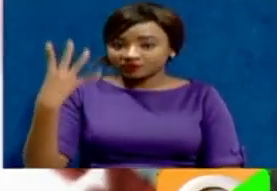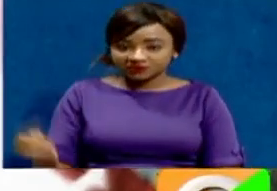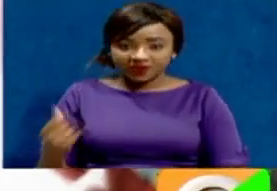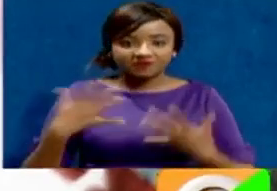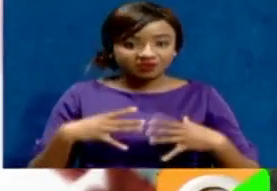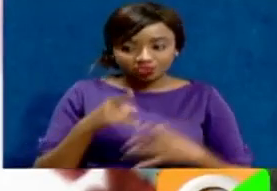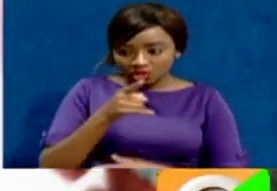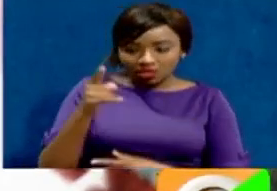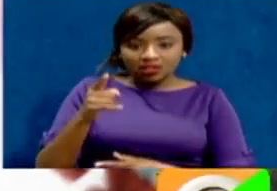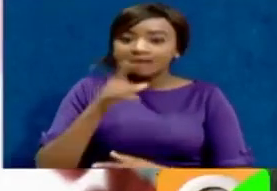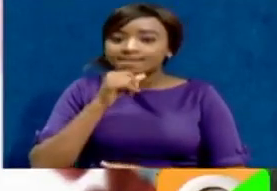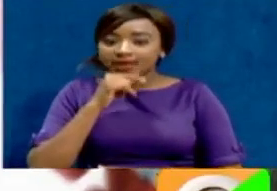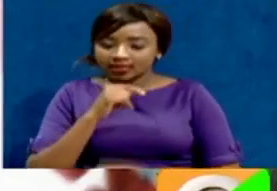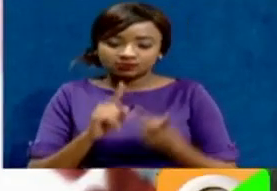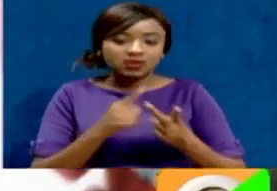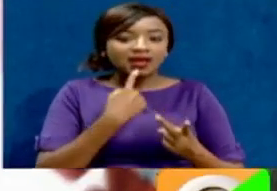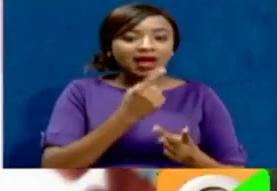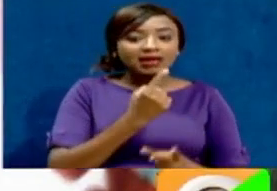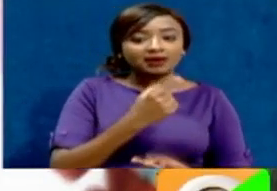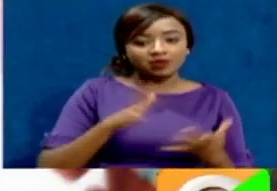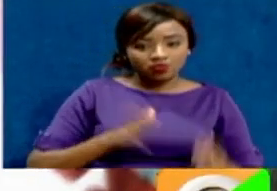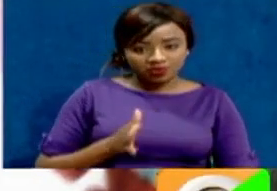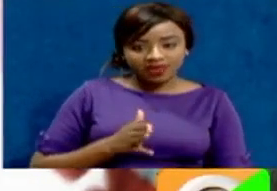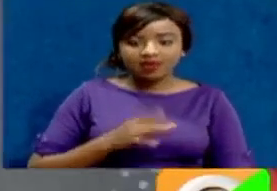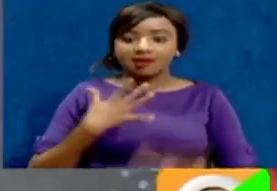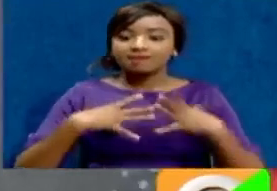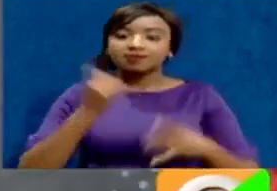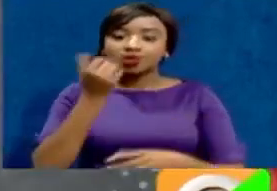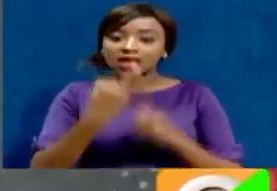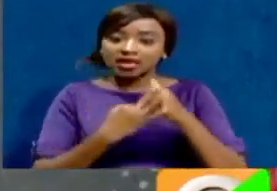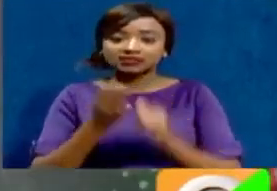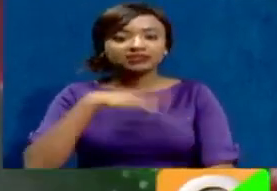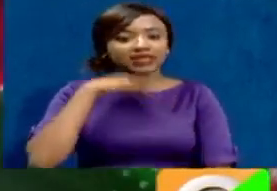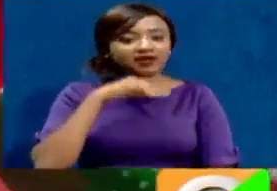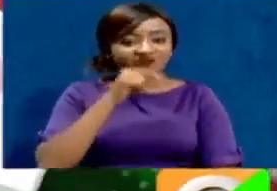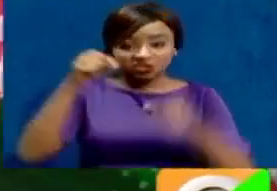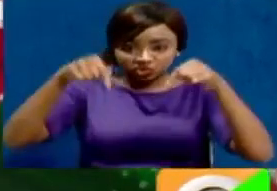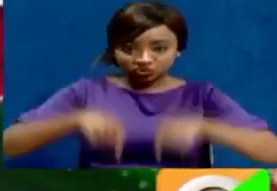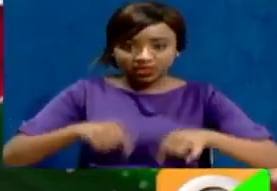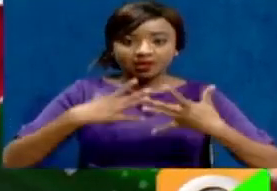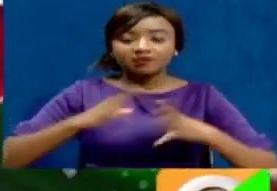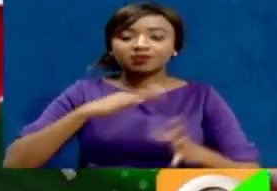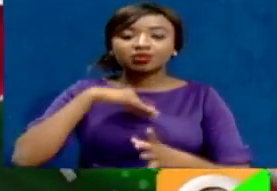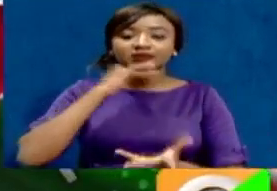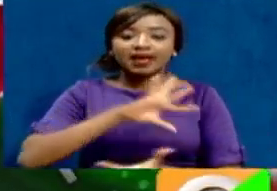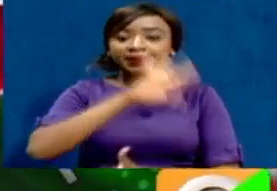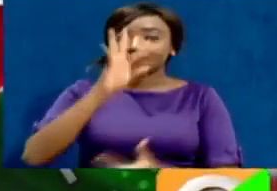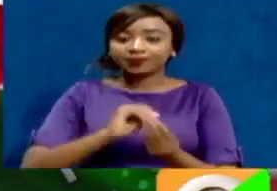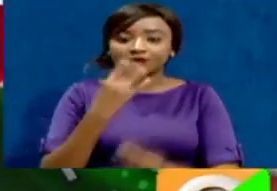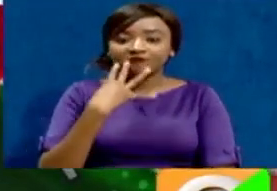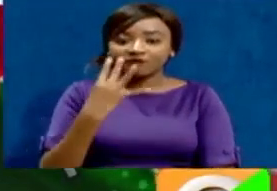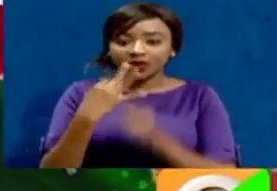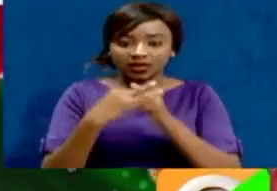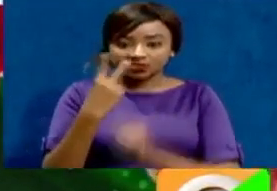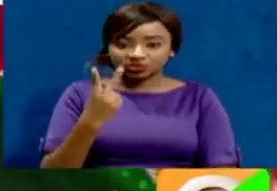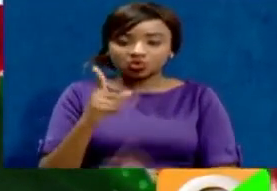the new cases are male, while 100 are female. 8 patients have succumbed to the virus today, raising the death toll to 482.